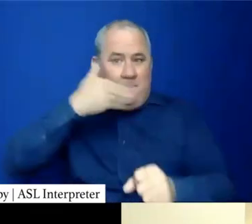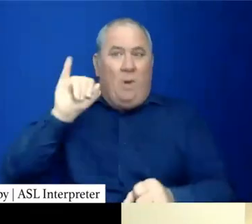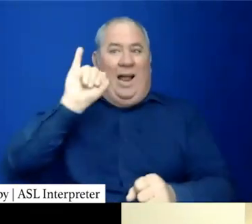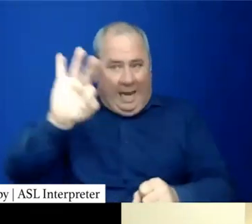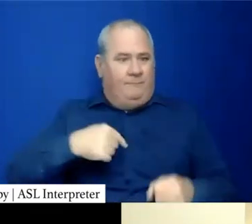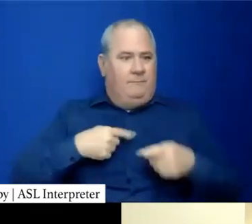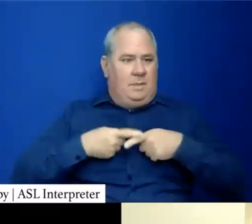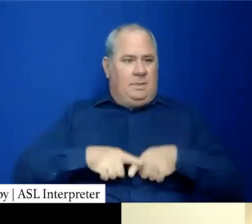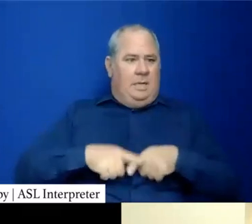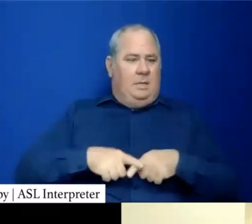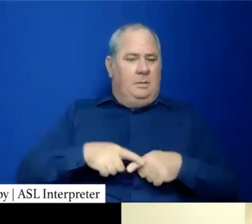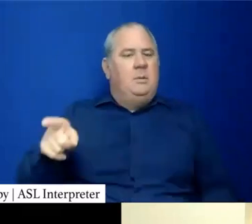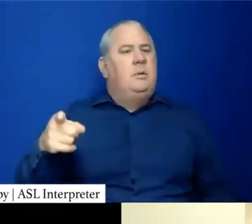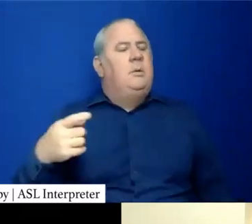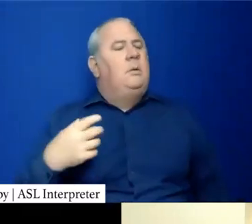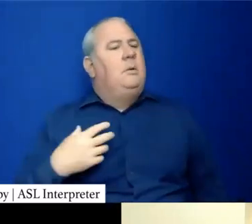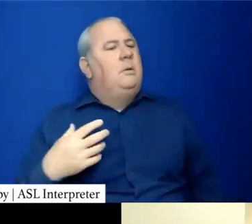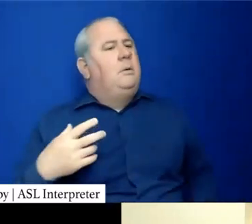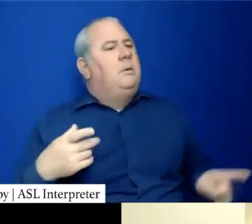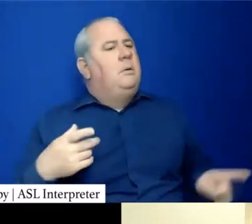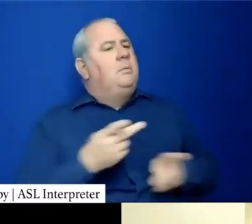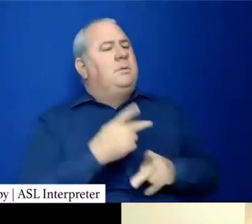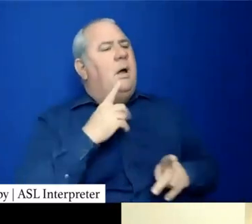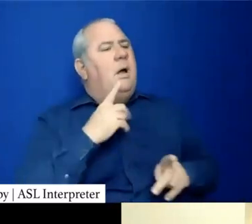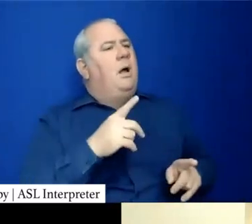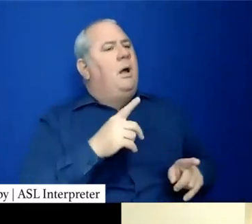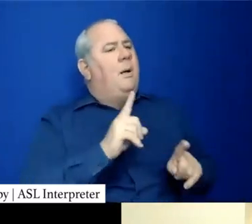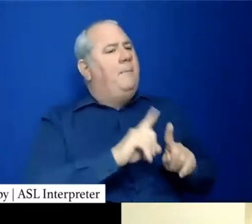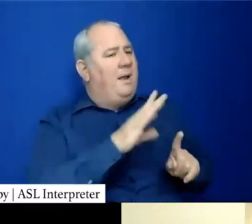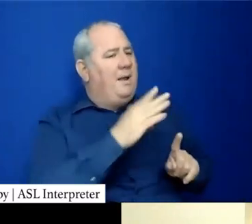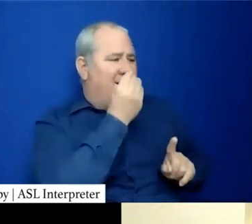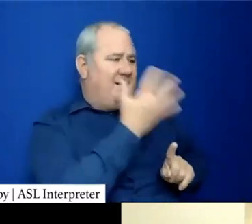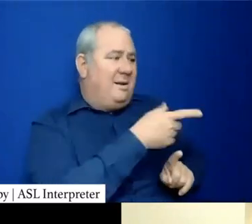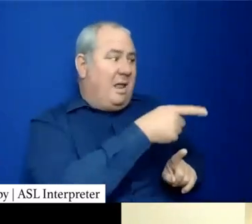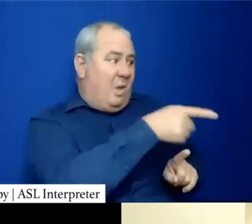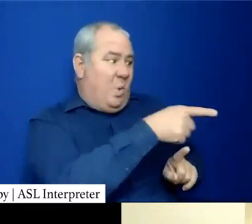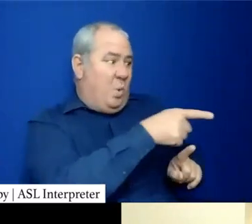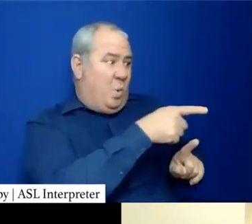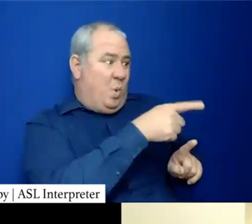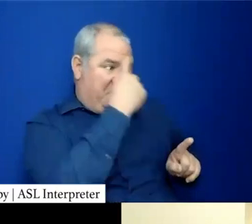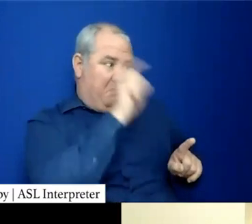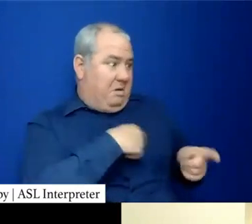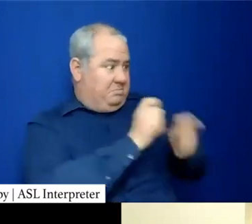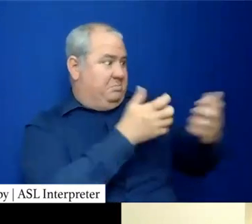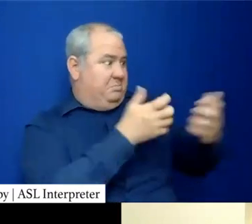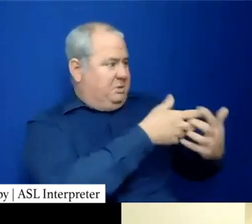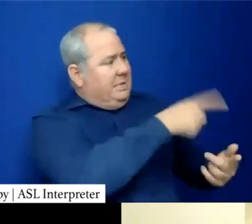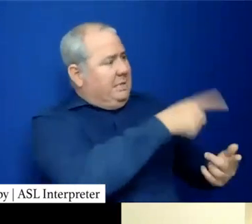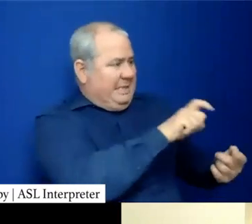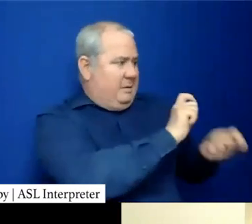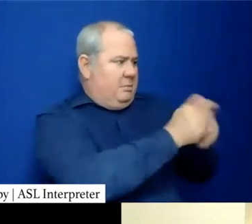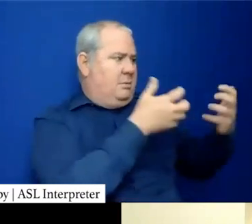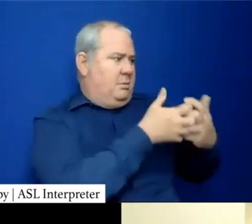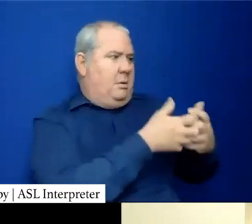like, but you have to understand, you have to be accommodating of other people too. And just like,